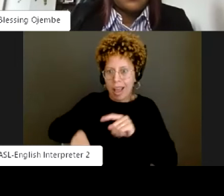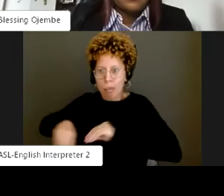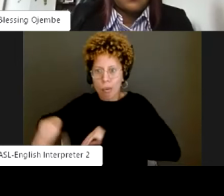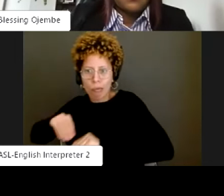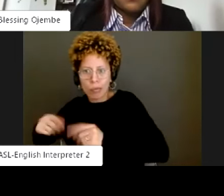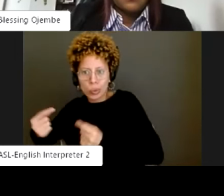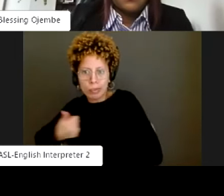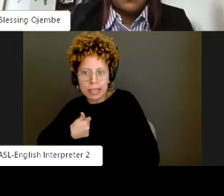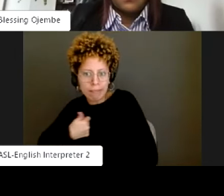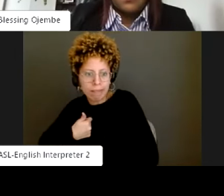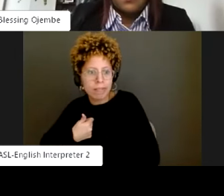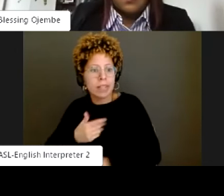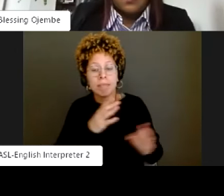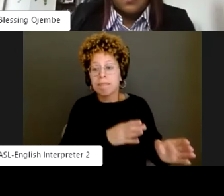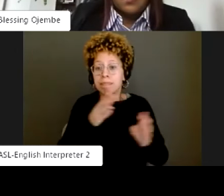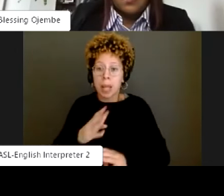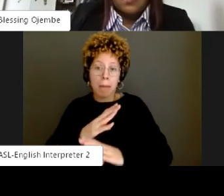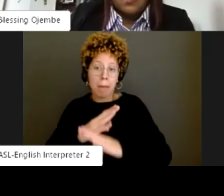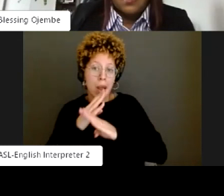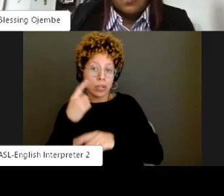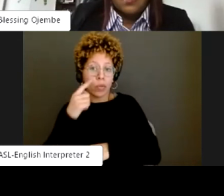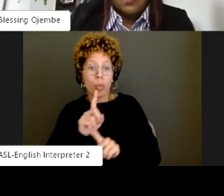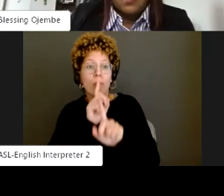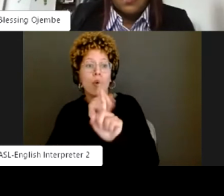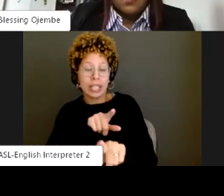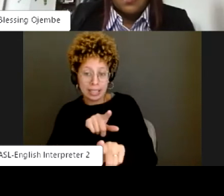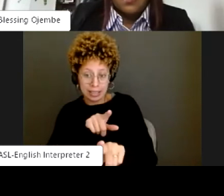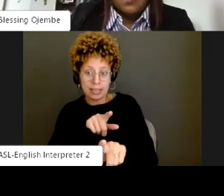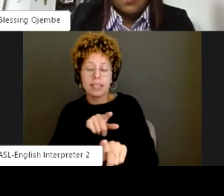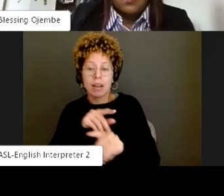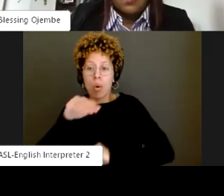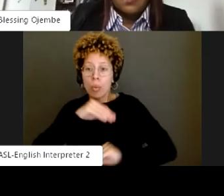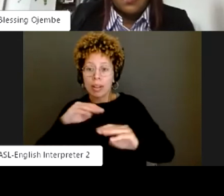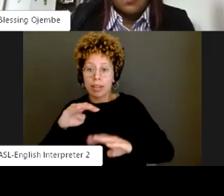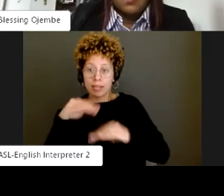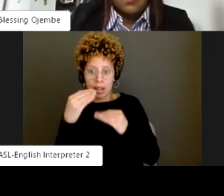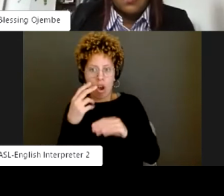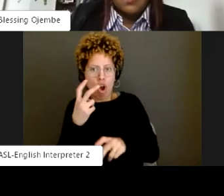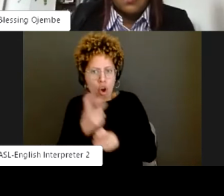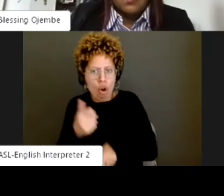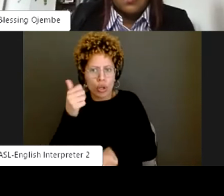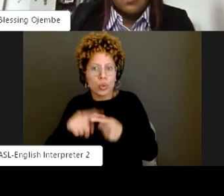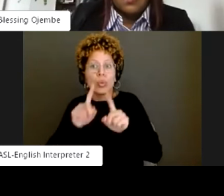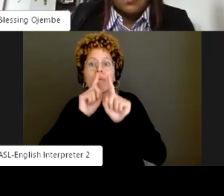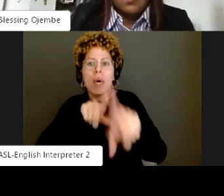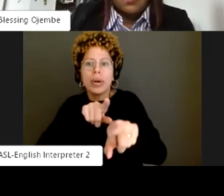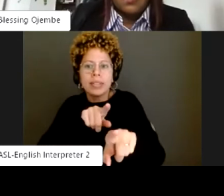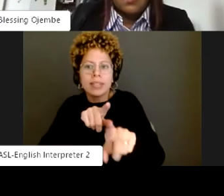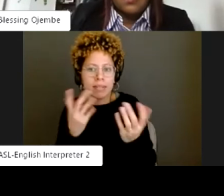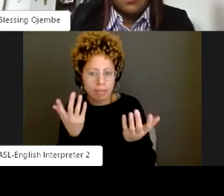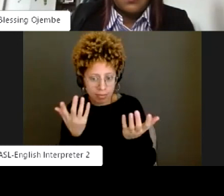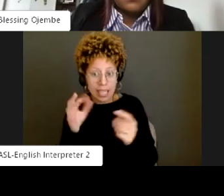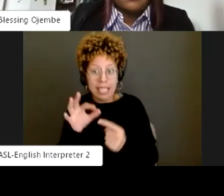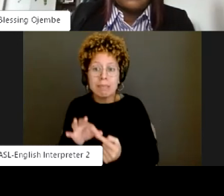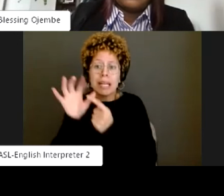to reporting. Mobility limitation can make it harder for an older adult to report abuse, especially if